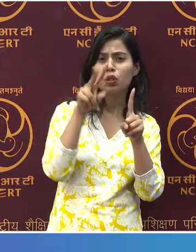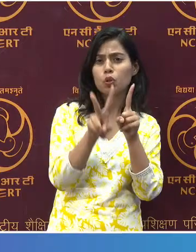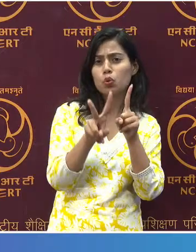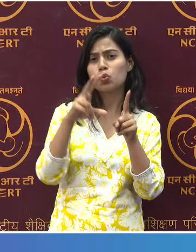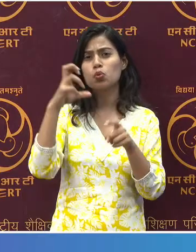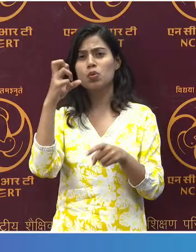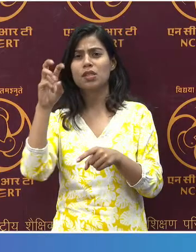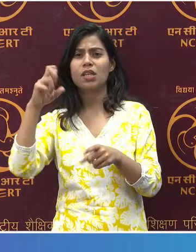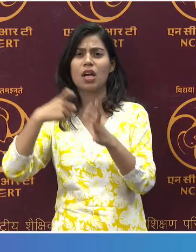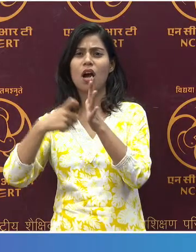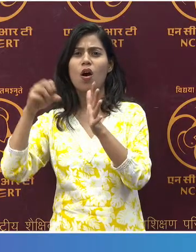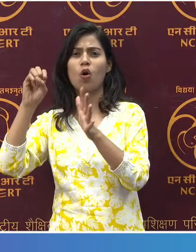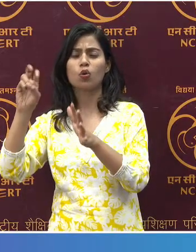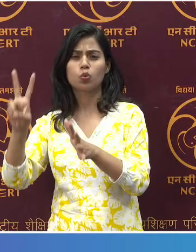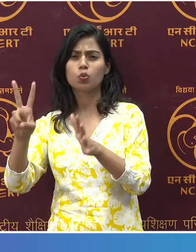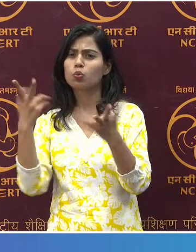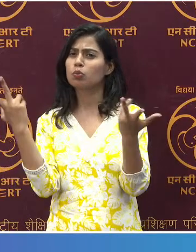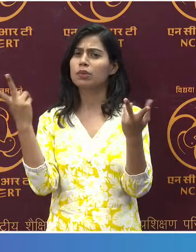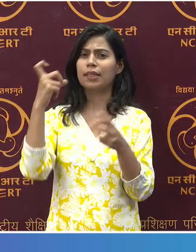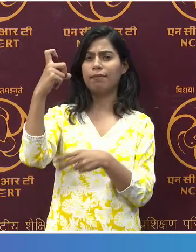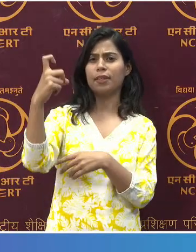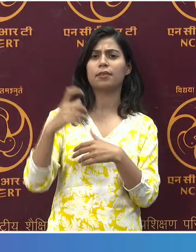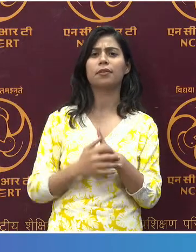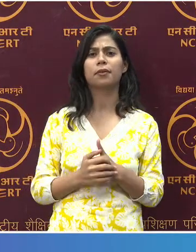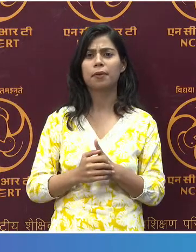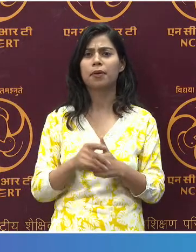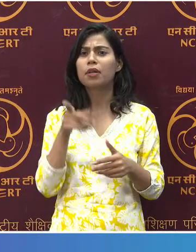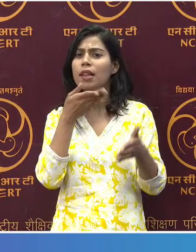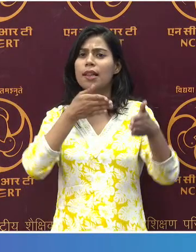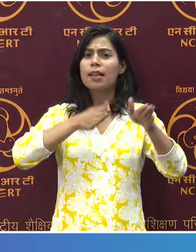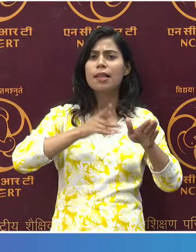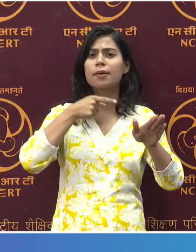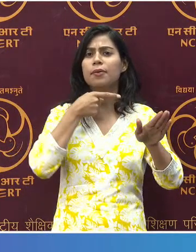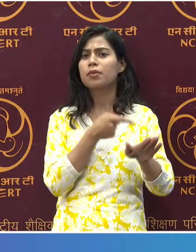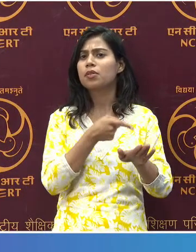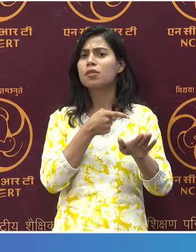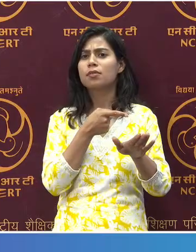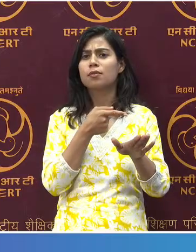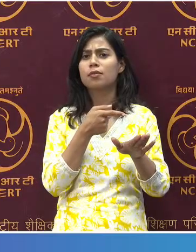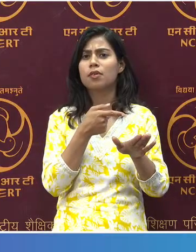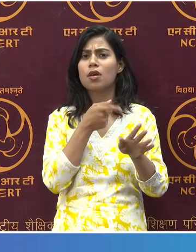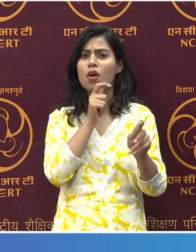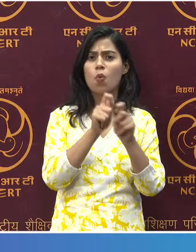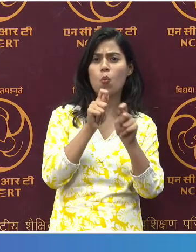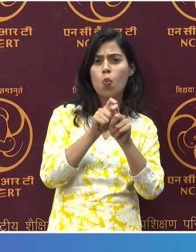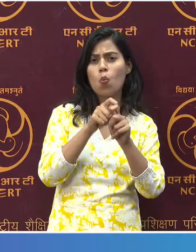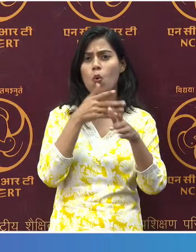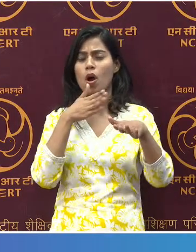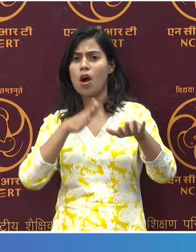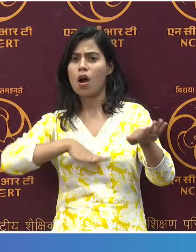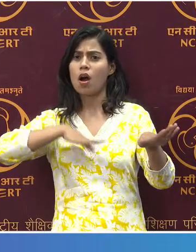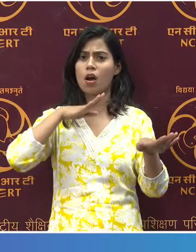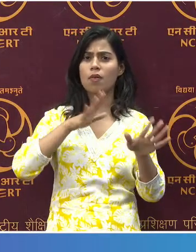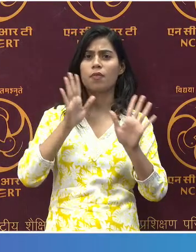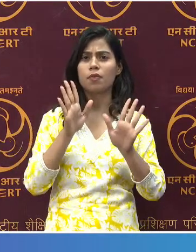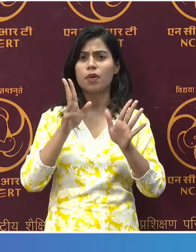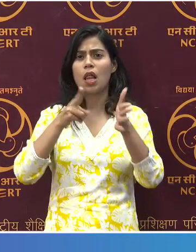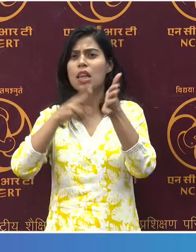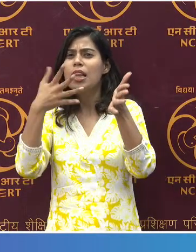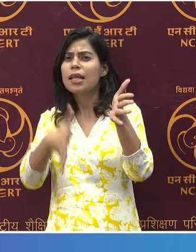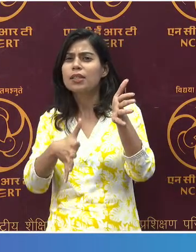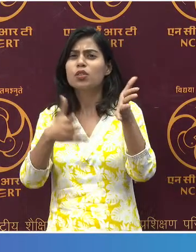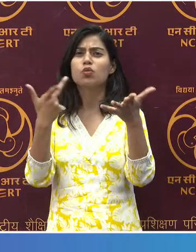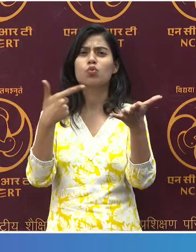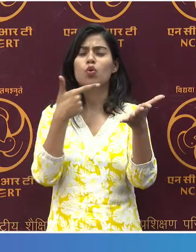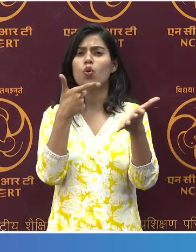Actually, the oxidizing agents, whenever mixed with the acid or base, then its efficiency, working efficiency, and the nature of the